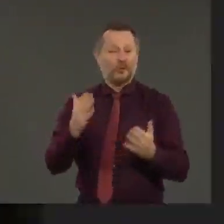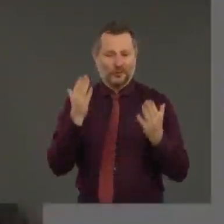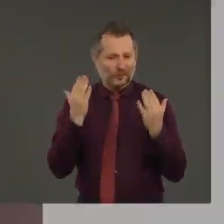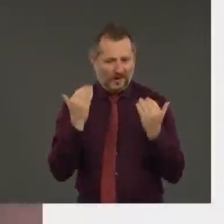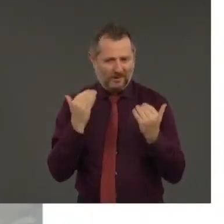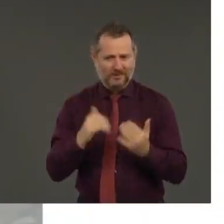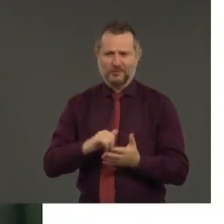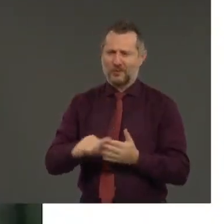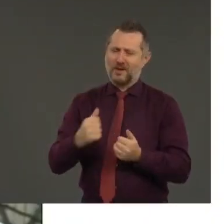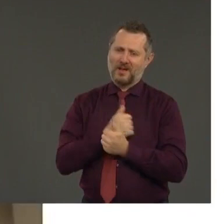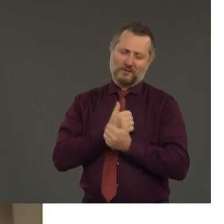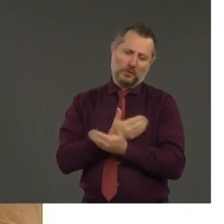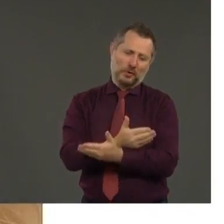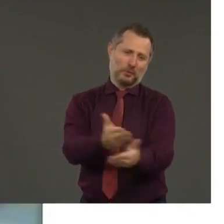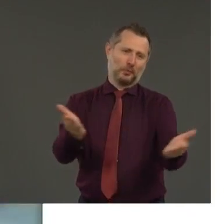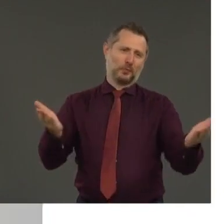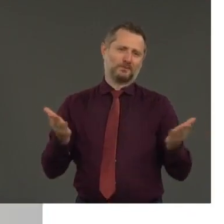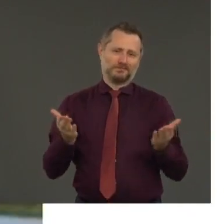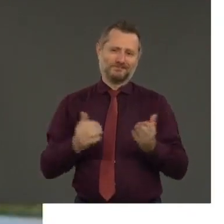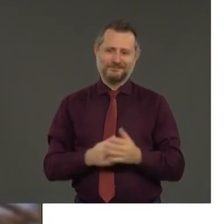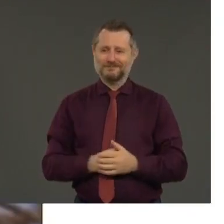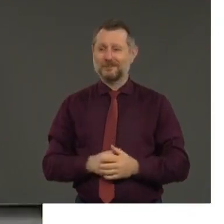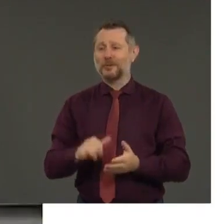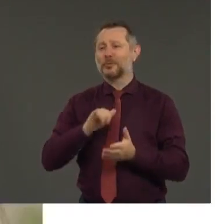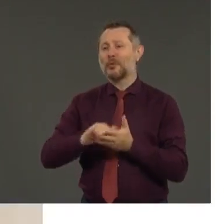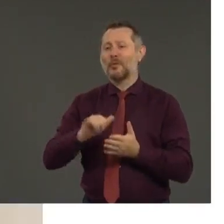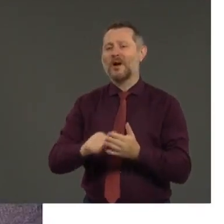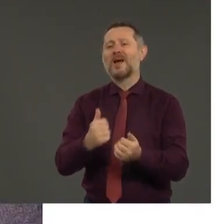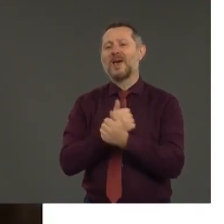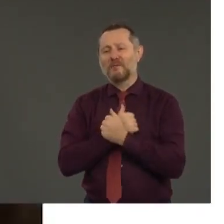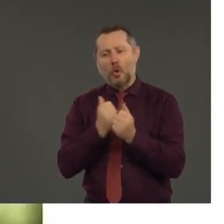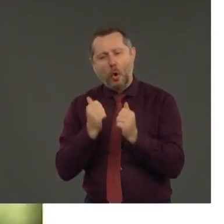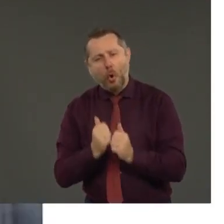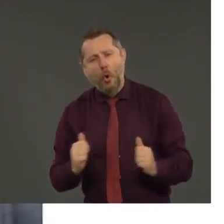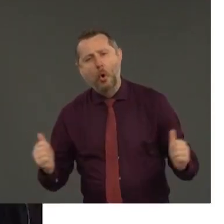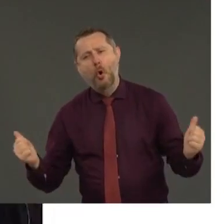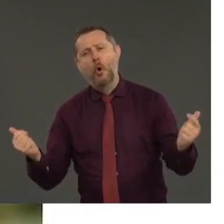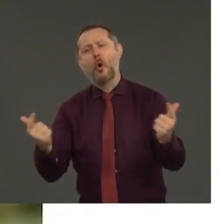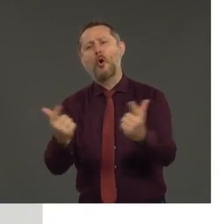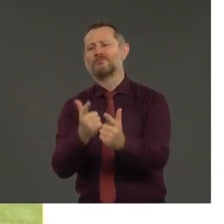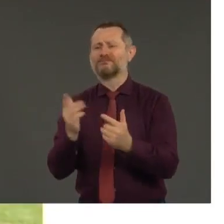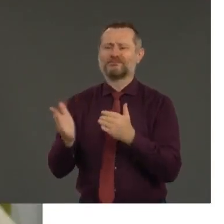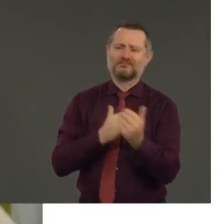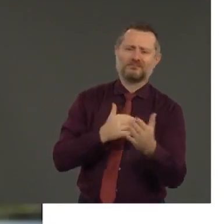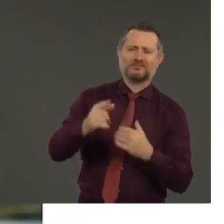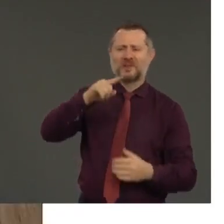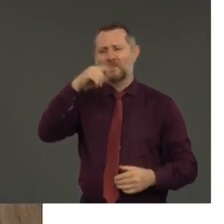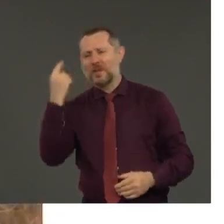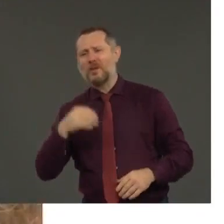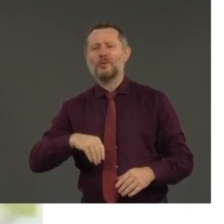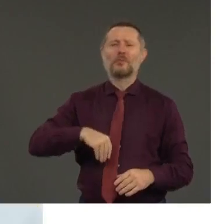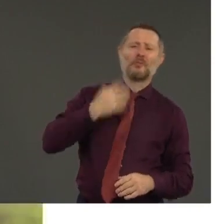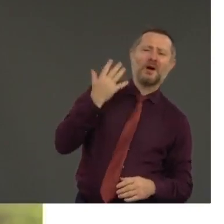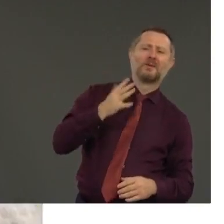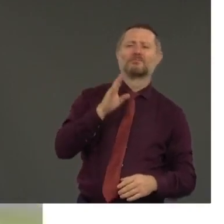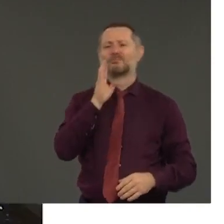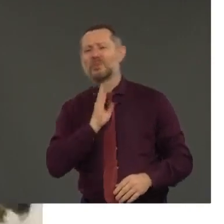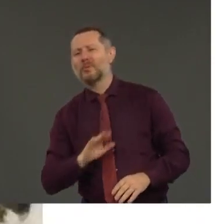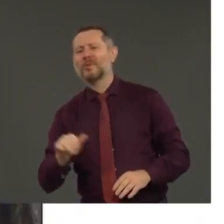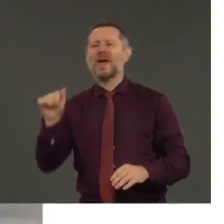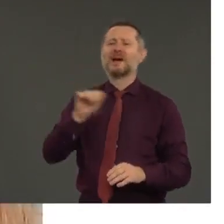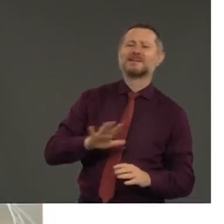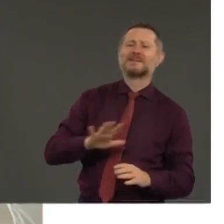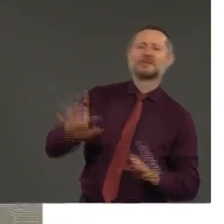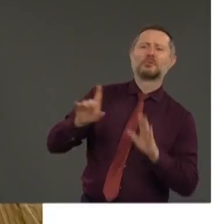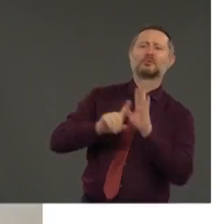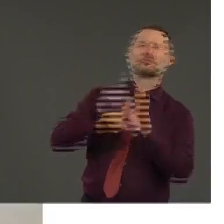you. New York loves all of you. Black and white and brown and Asian and short and tall